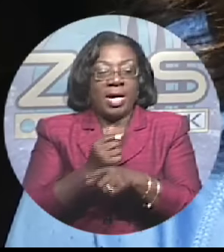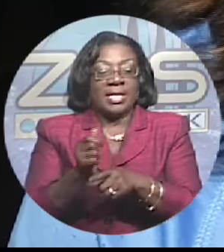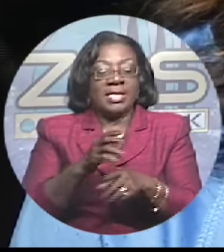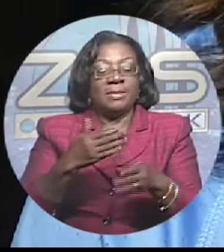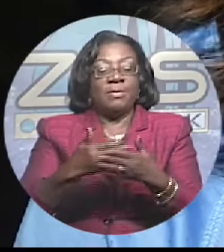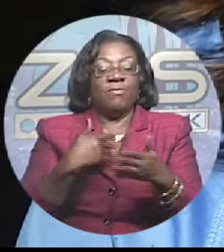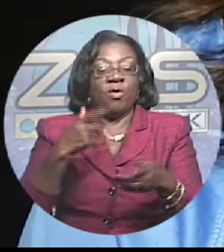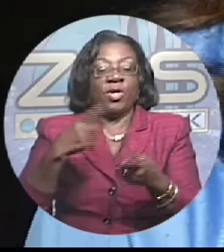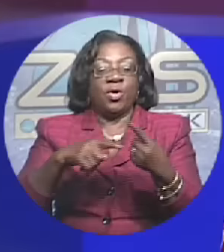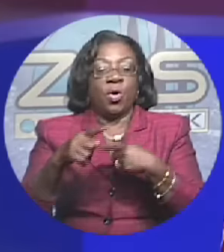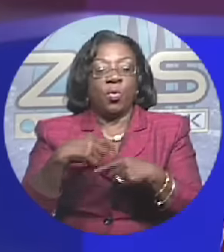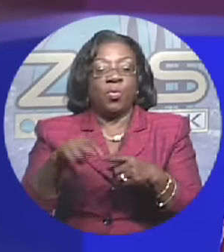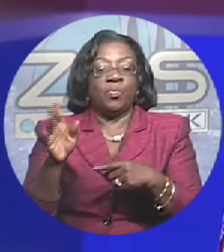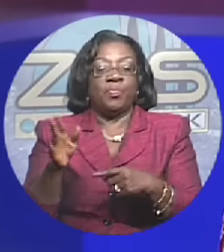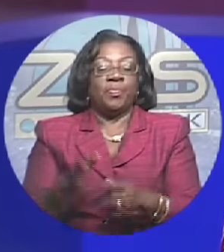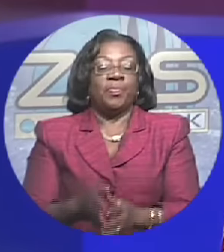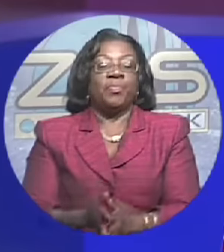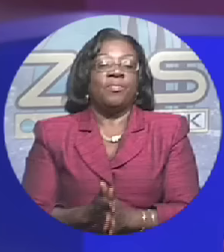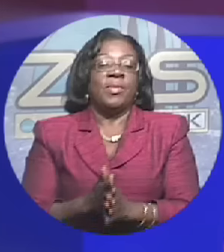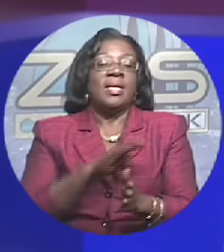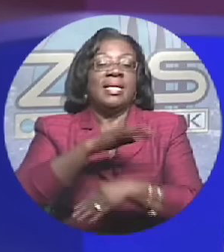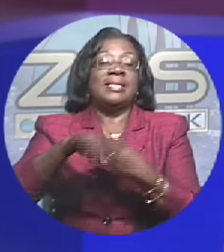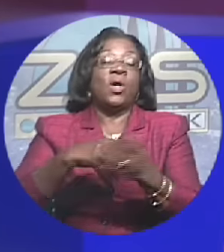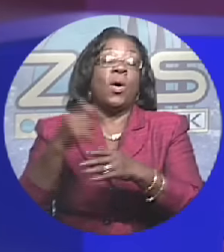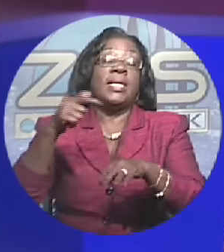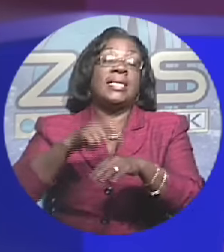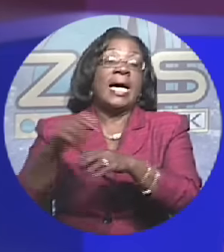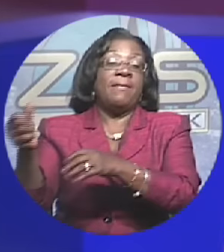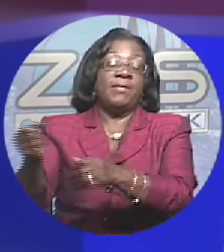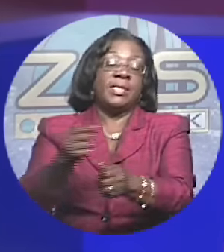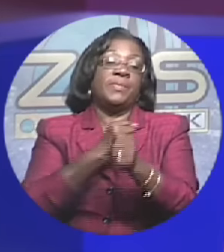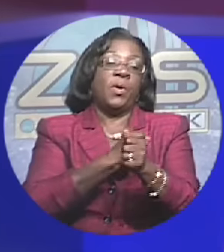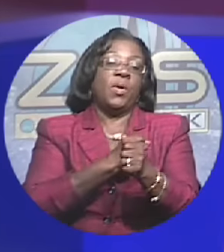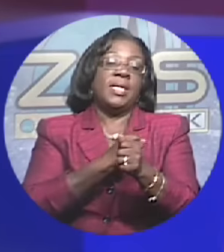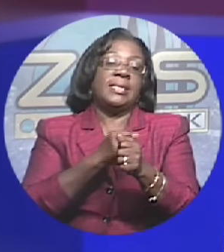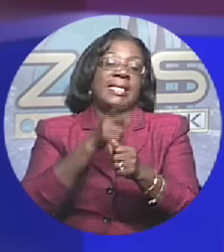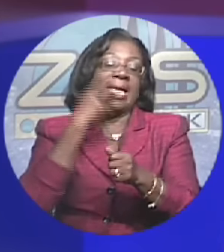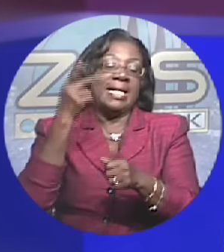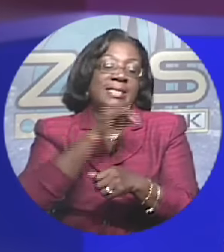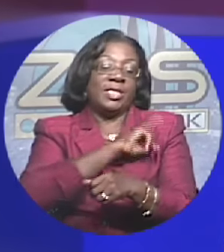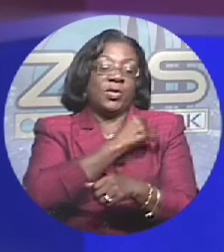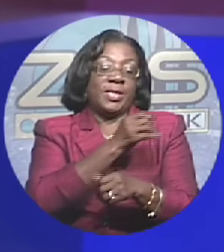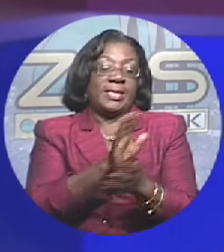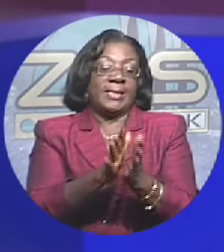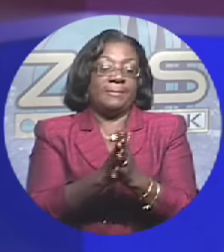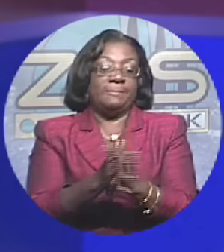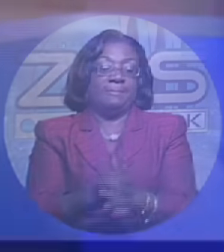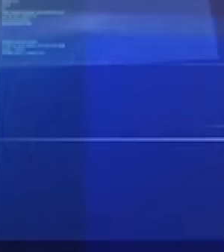get there. Well, that's all the time we have for sports. I'm Kelsey Johnson.